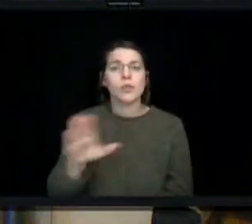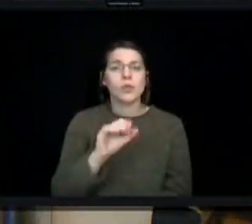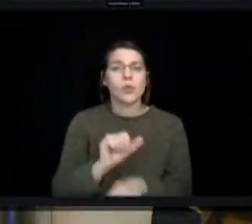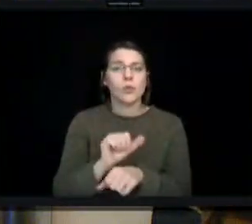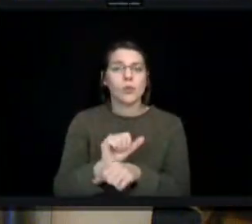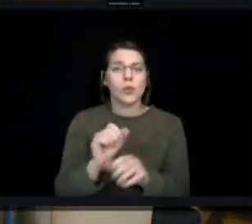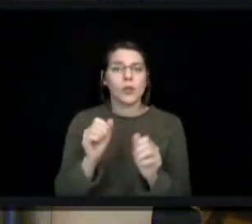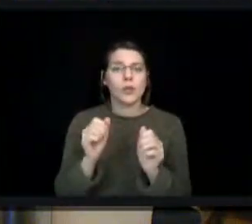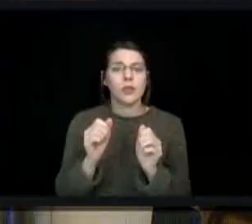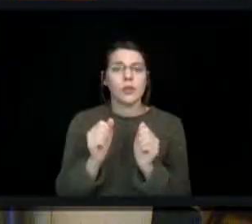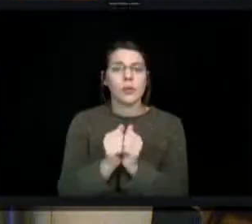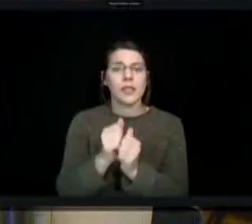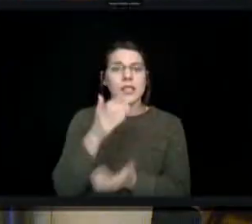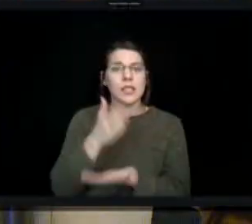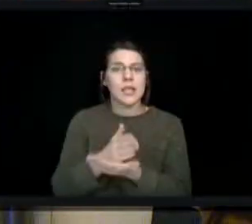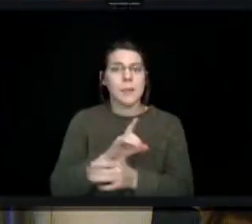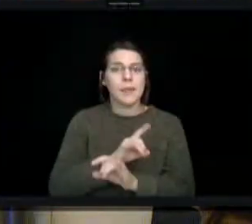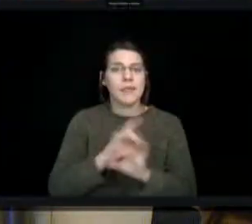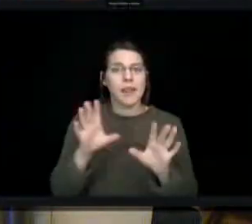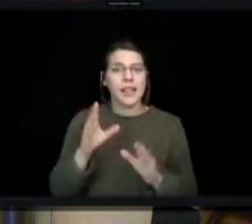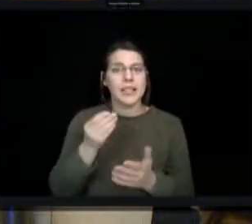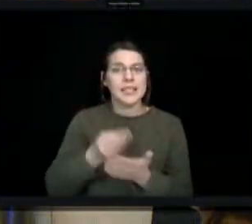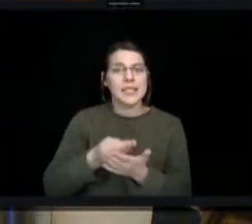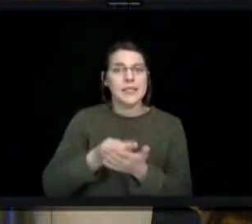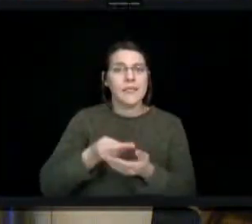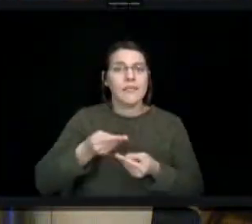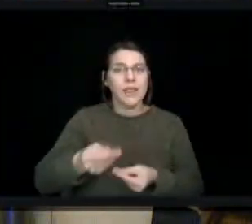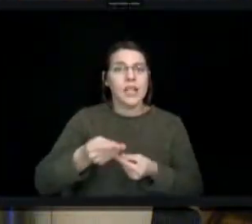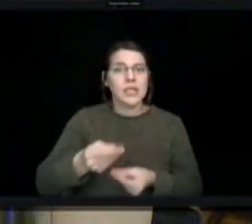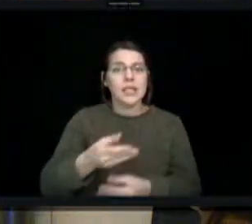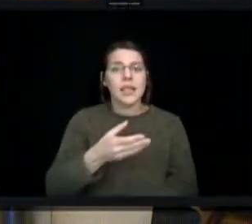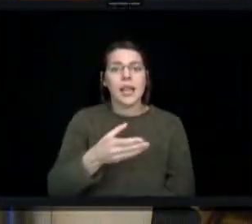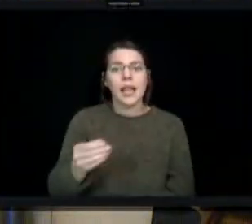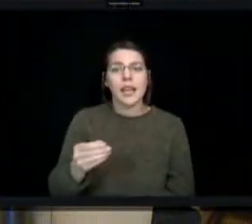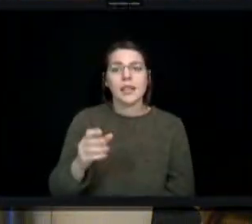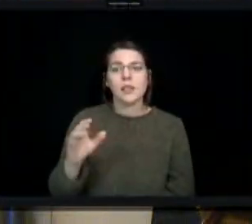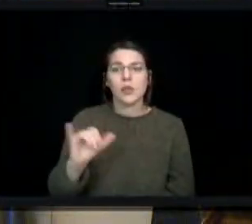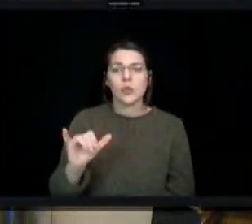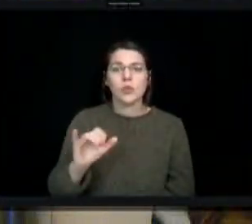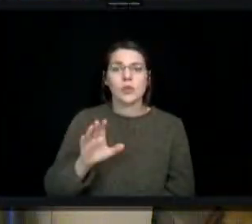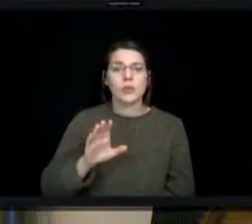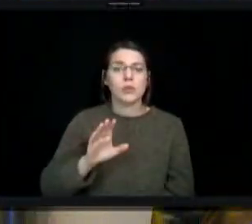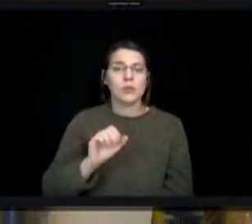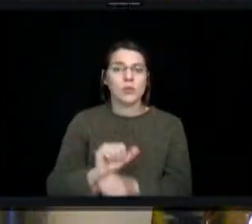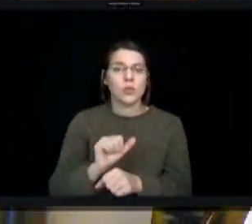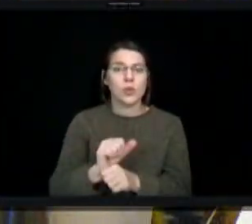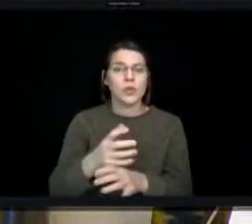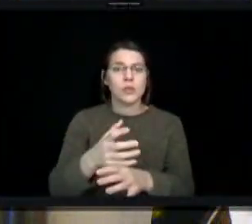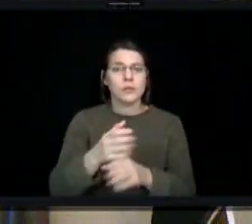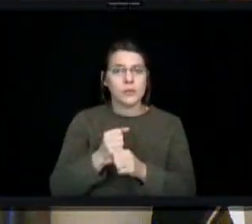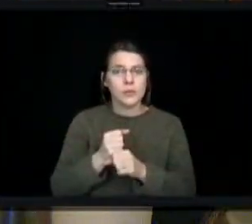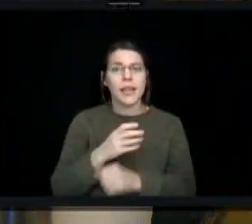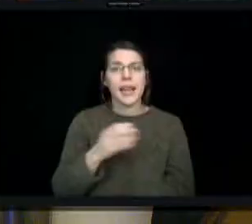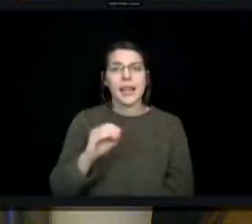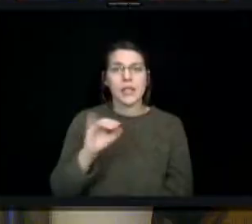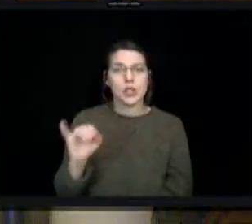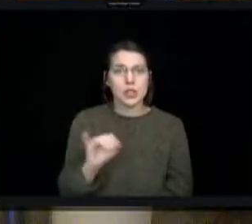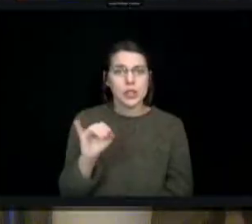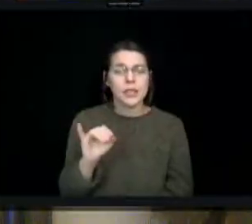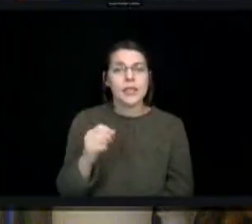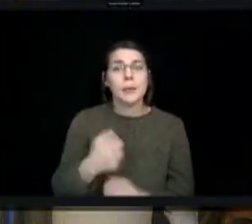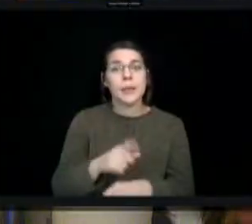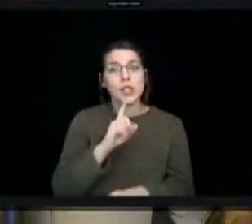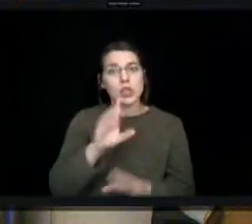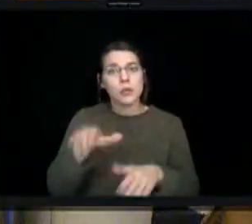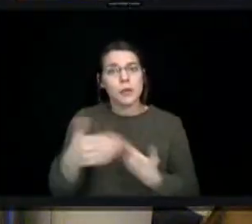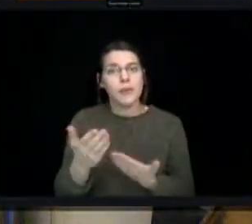Violence Fund. Absolutely. As well as the work around procurement and ensuring, that we are providing opportunities